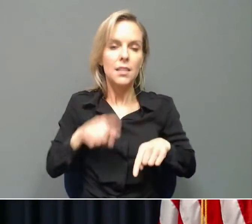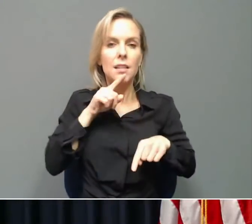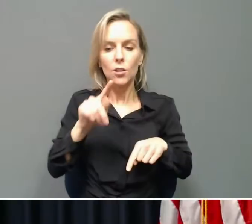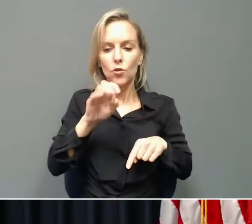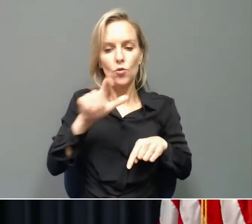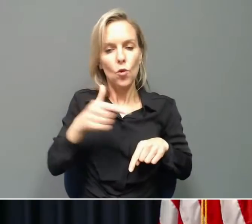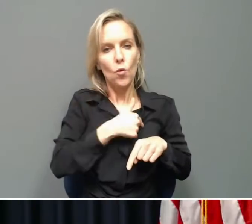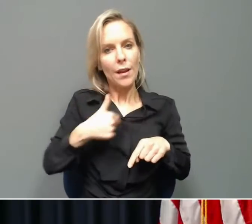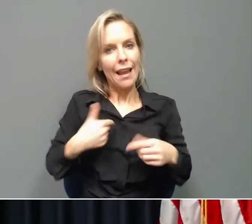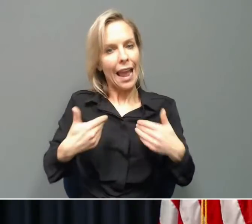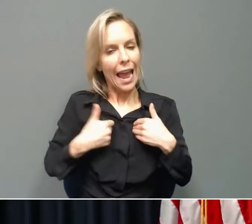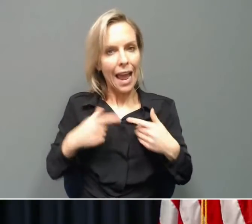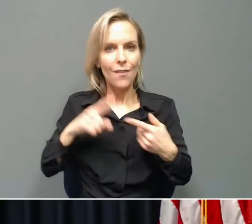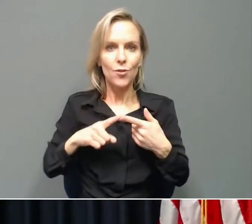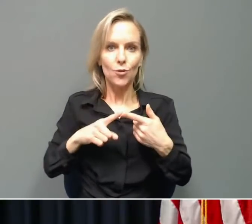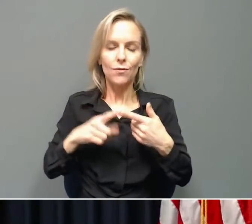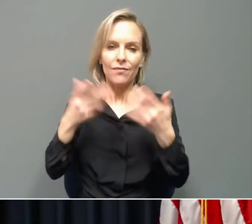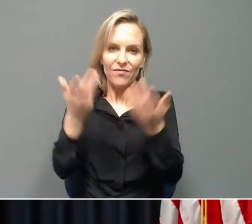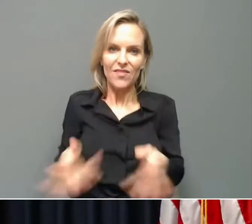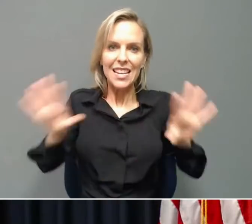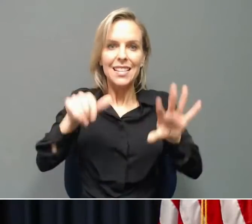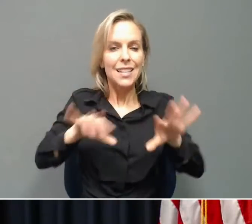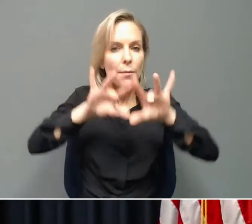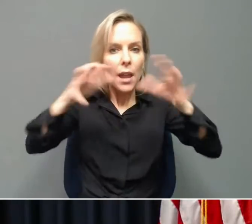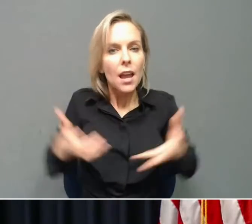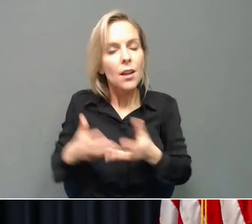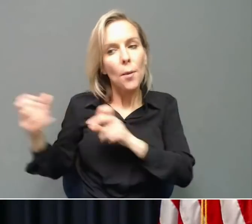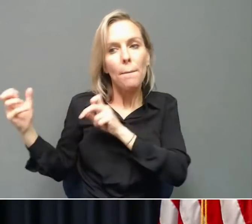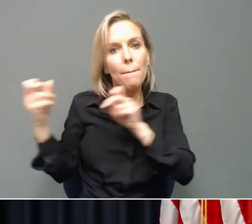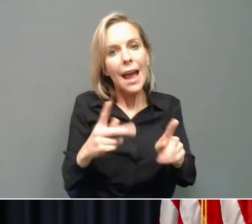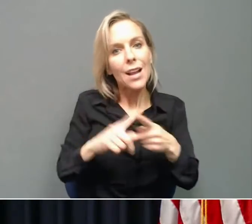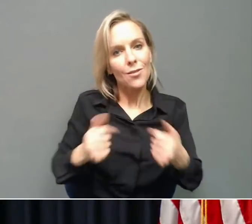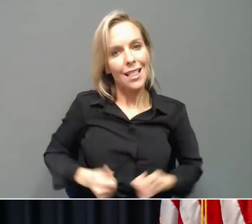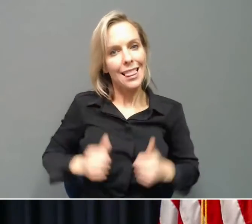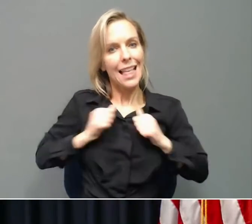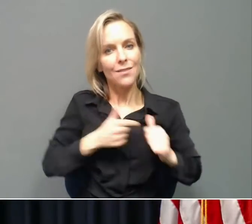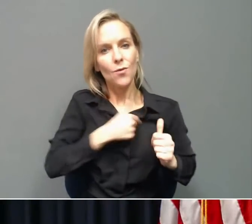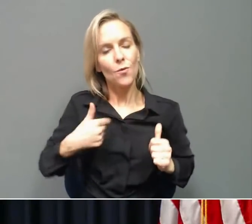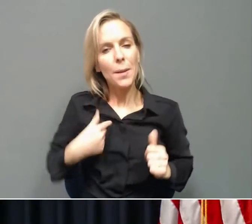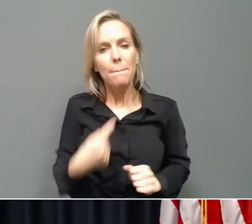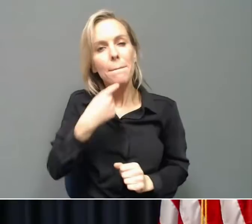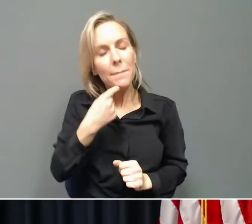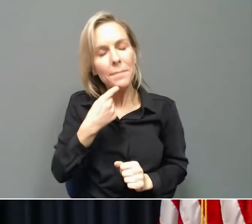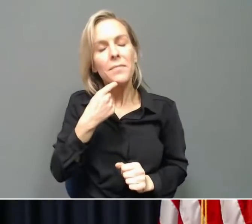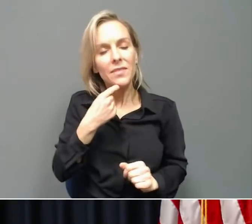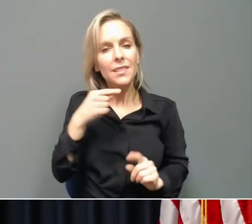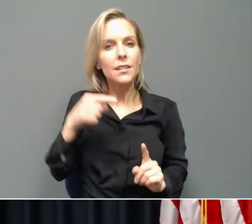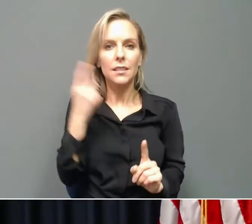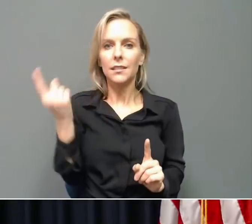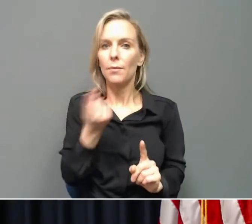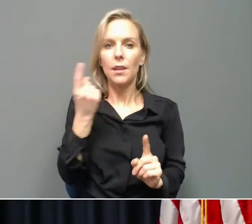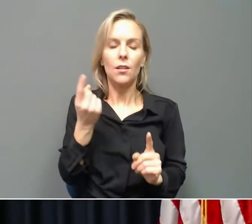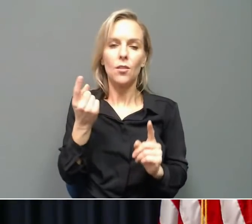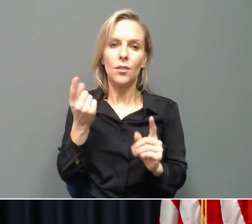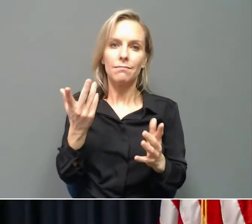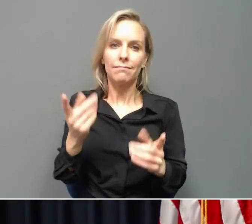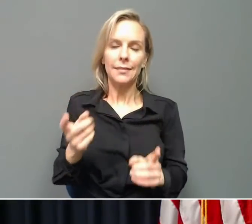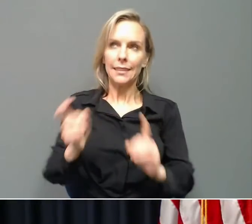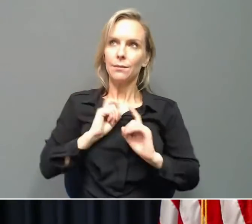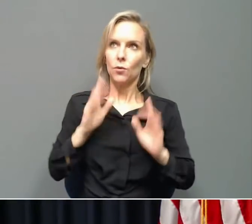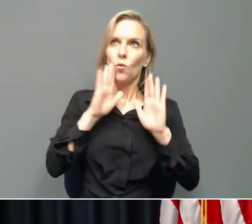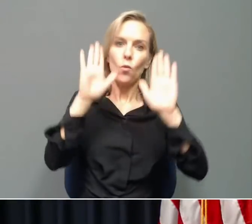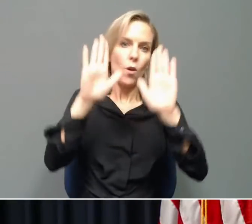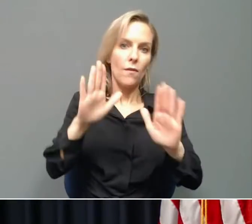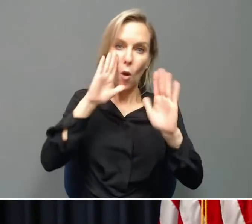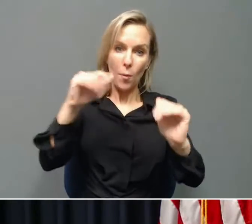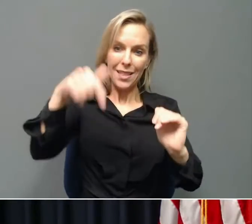bring an end to this pandemic and get back to the lives we miss. And it's something that brings great hope for me that this summer can